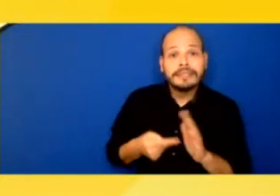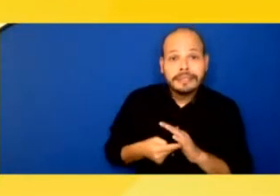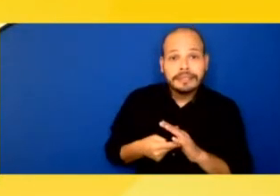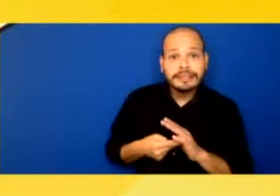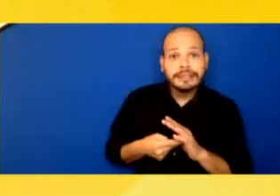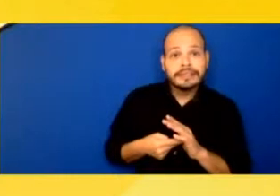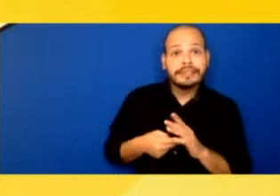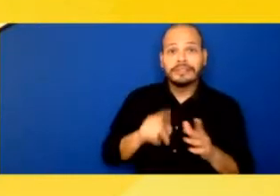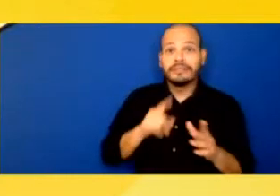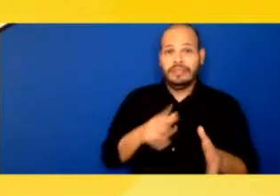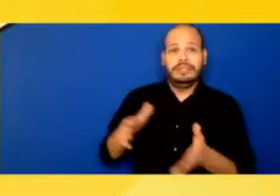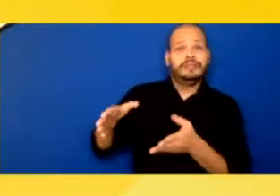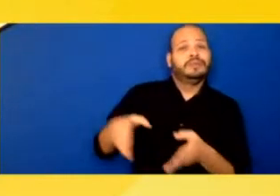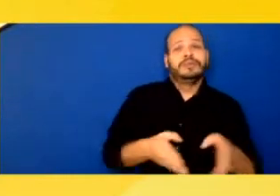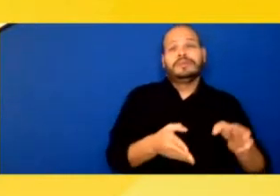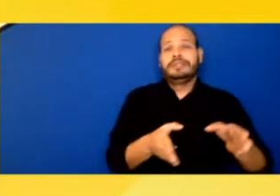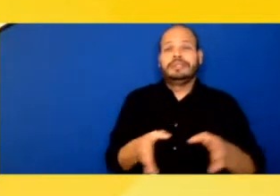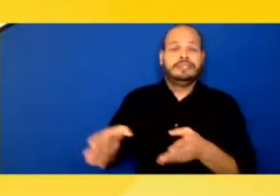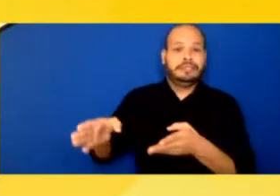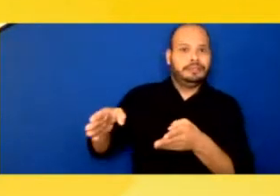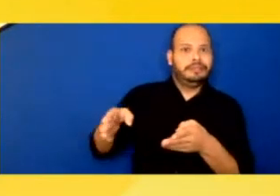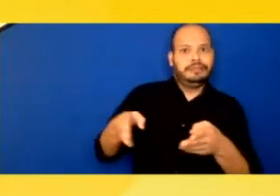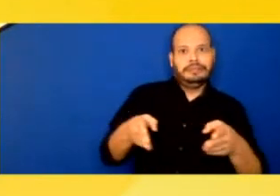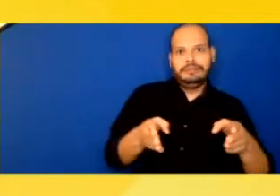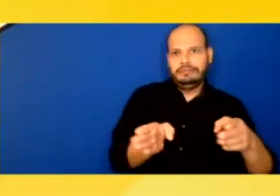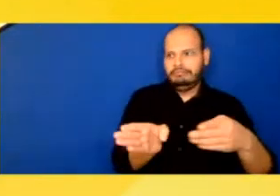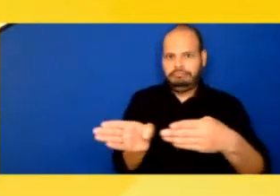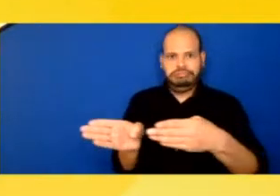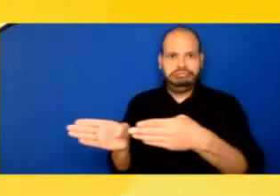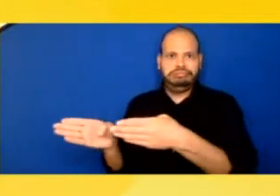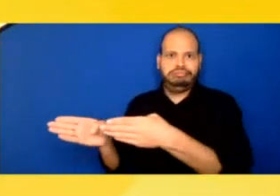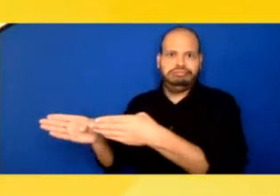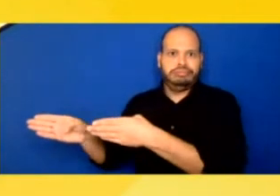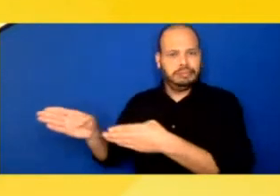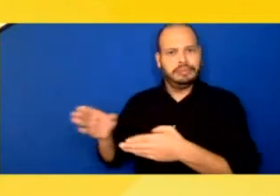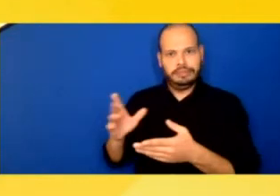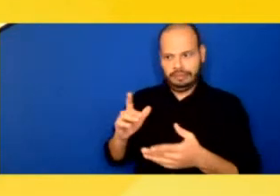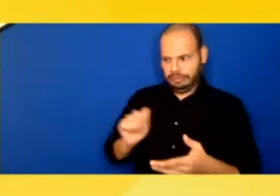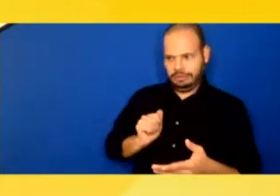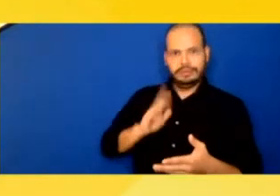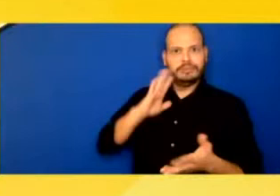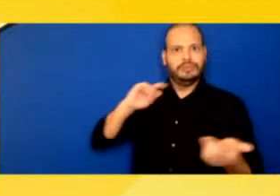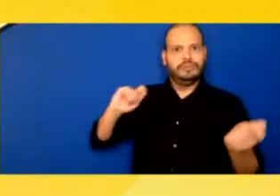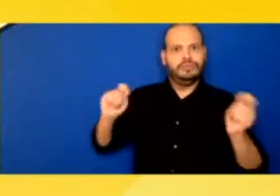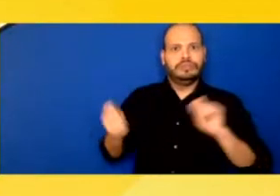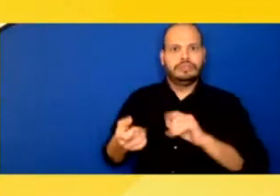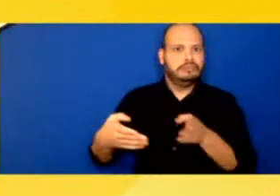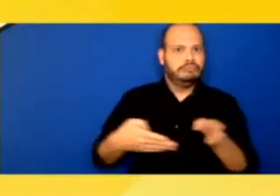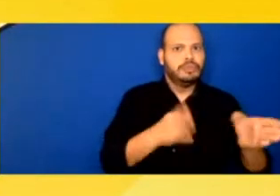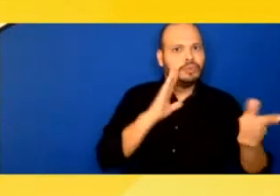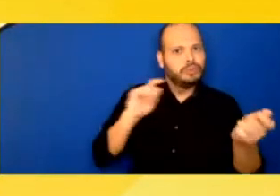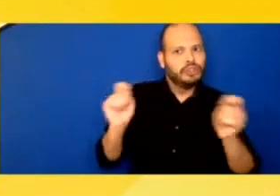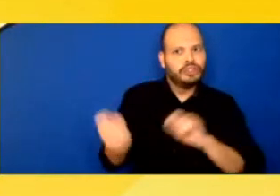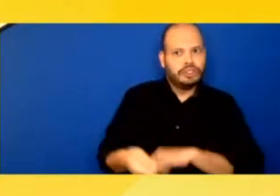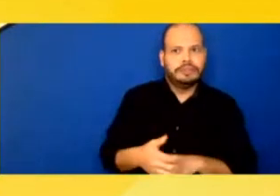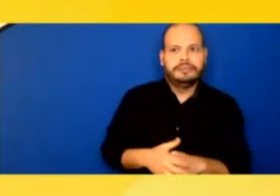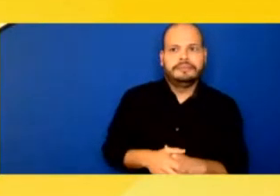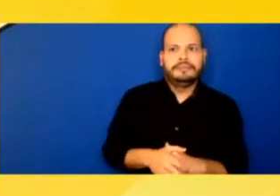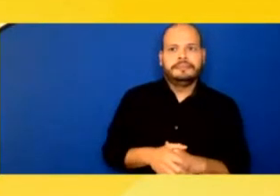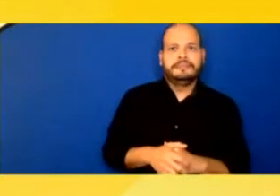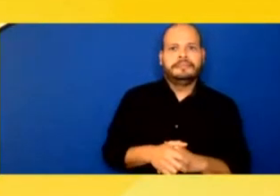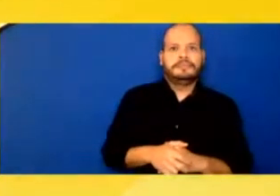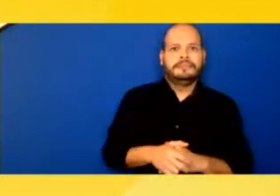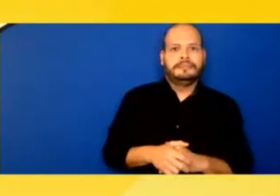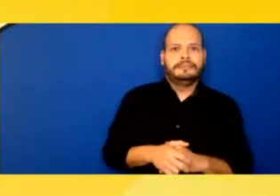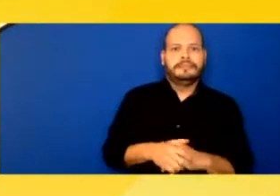voting, vote. And if you're going to vote on election day, put on your personal protection equipment and vote. We have prayed,